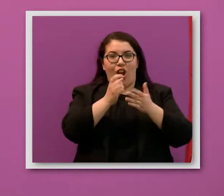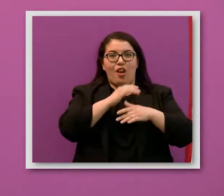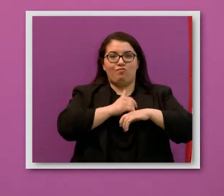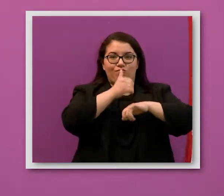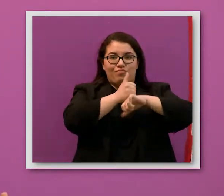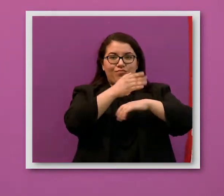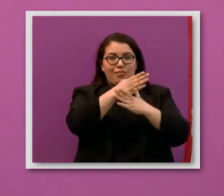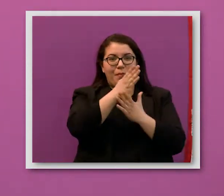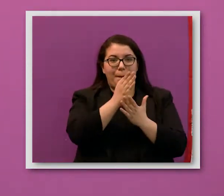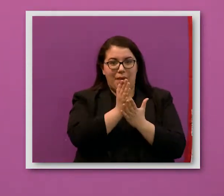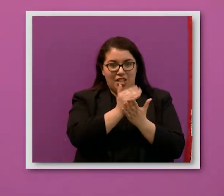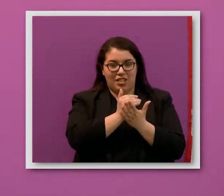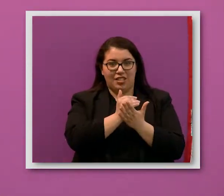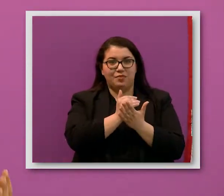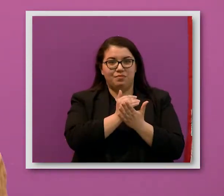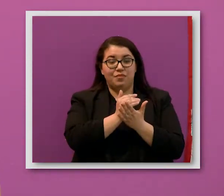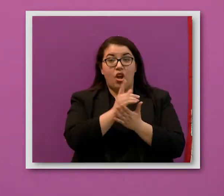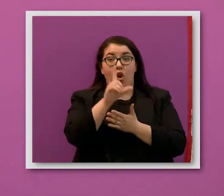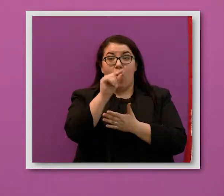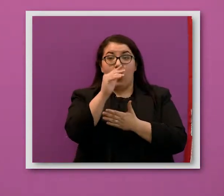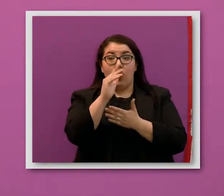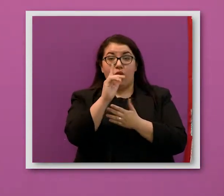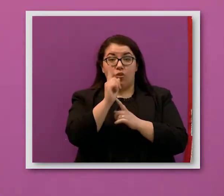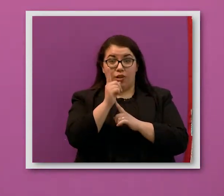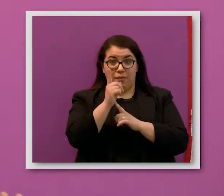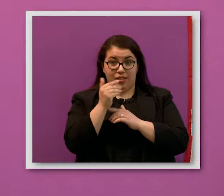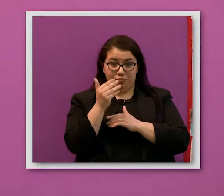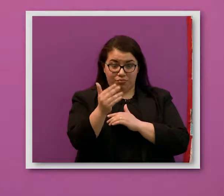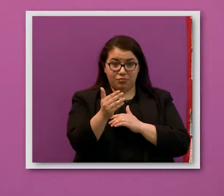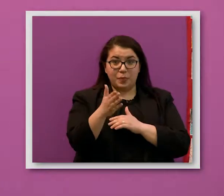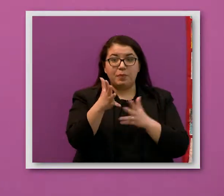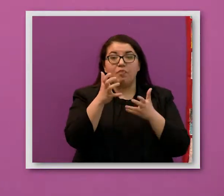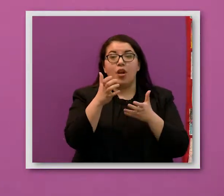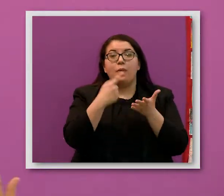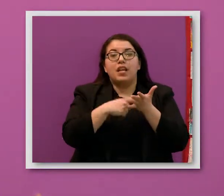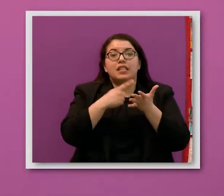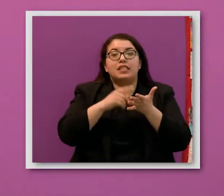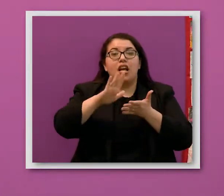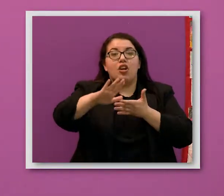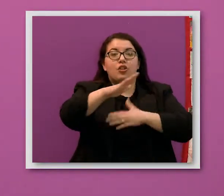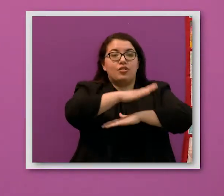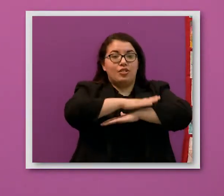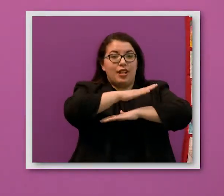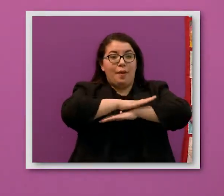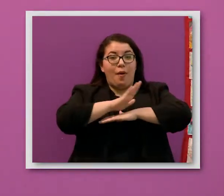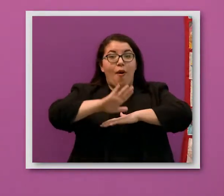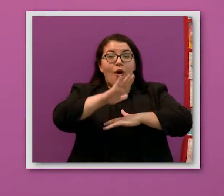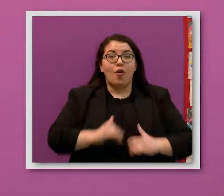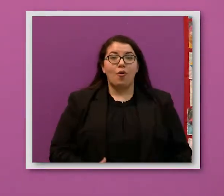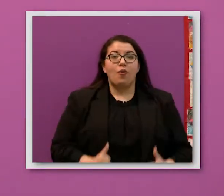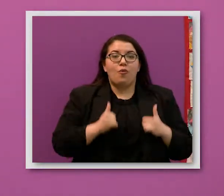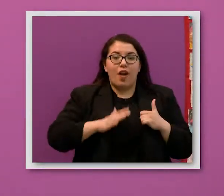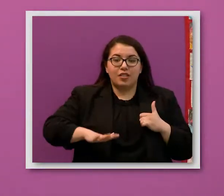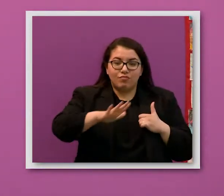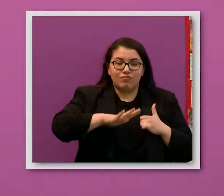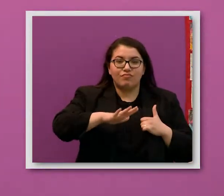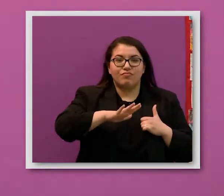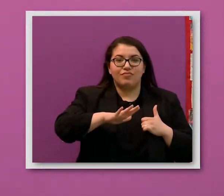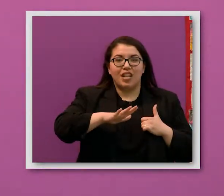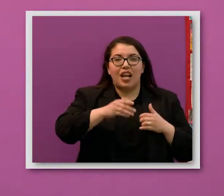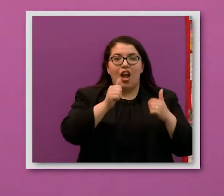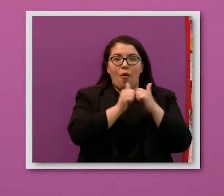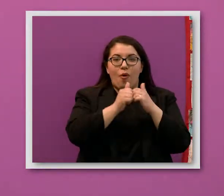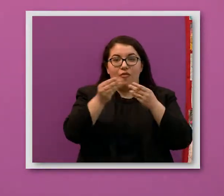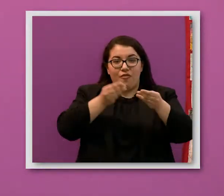So for the next 20 minutes, I'd like you to discuss with your neighbors, with your fellow residents and your facilitator,